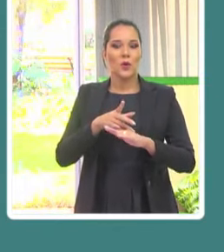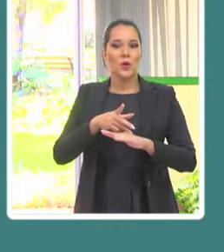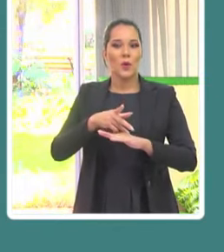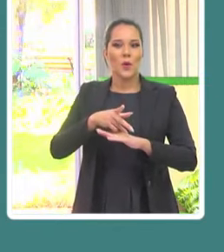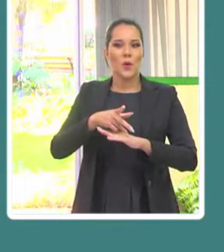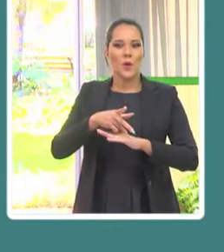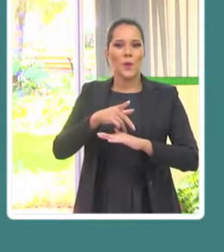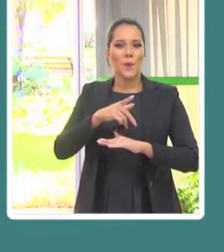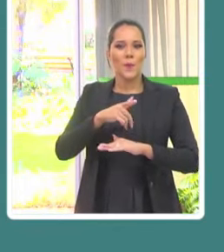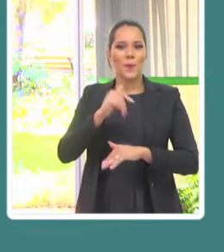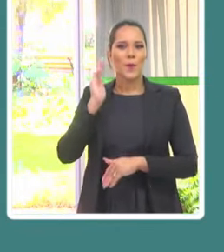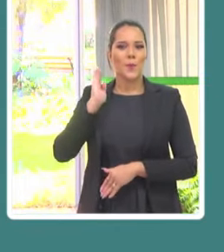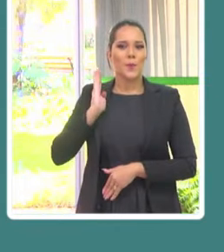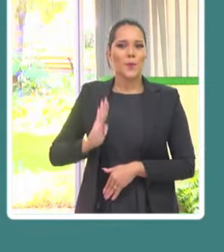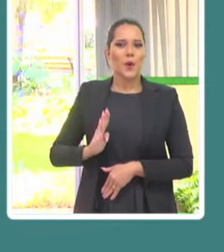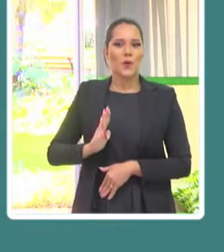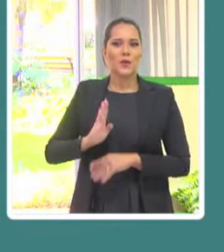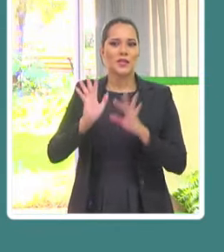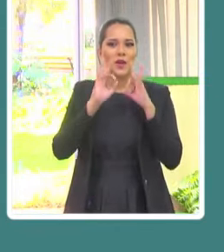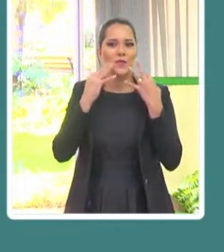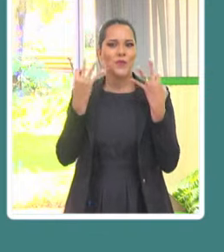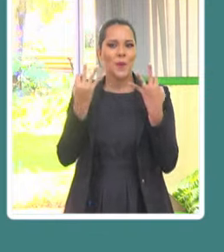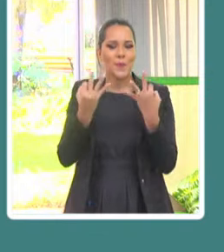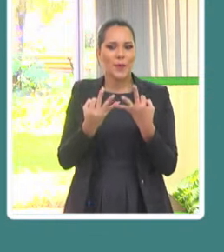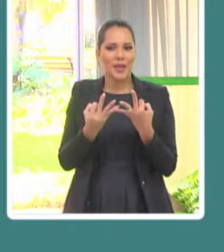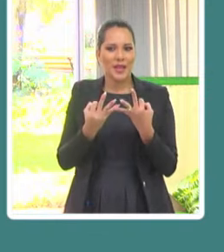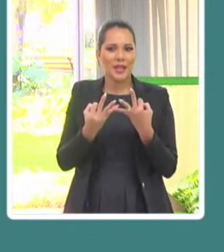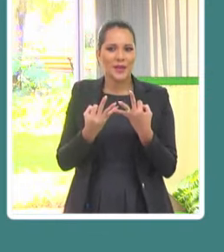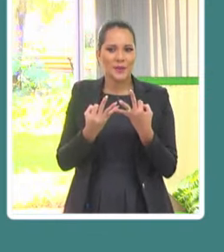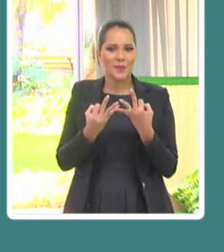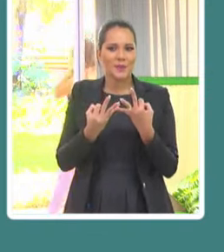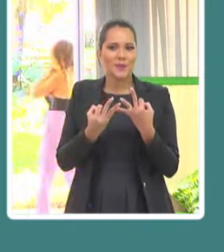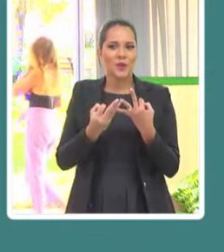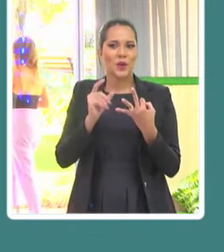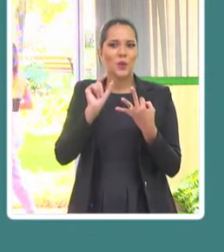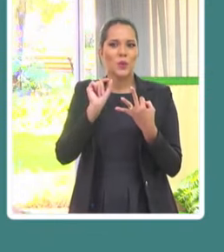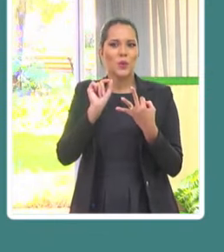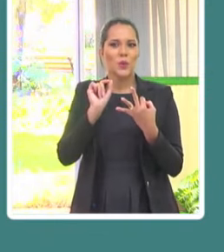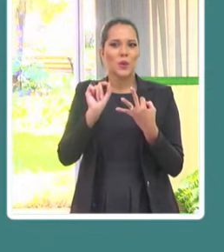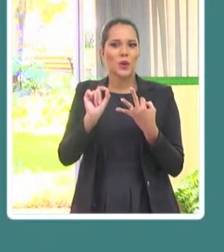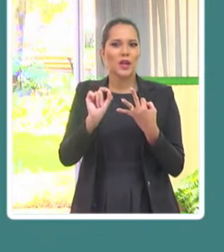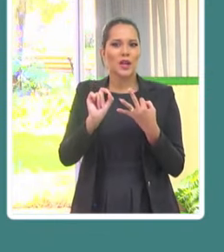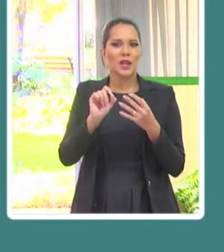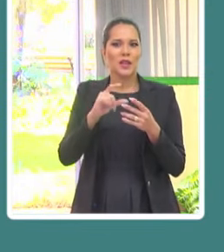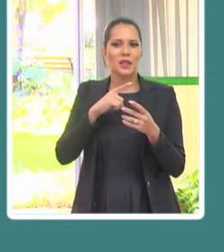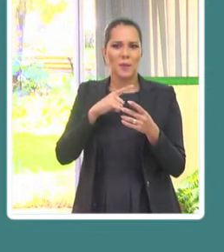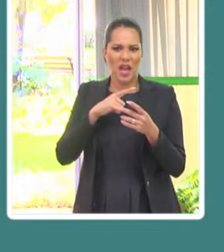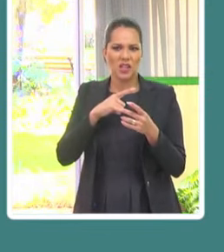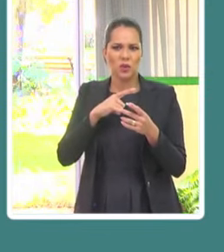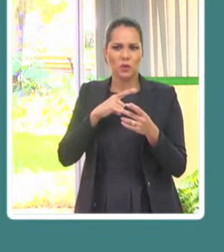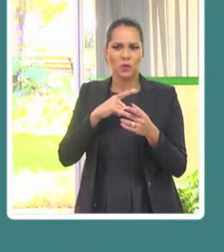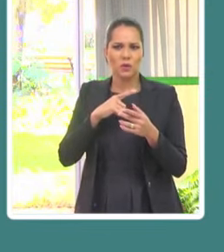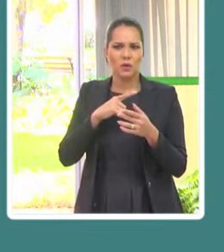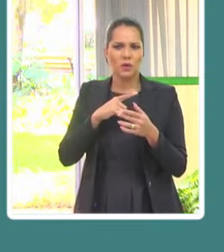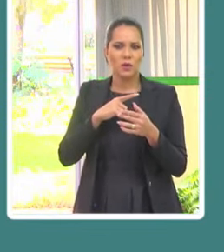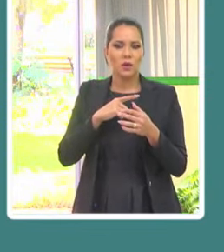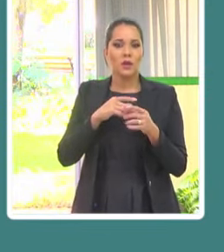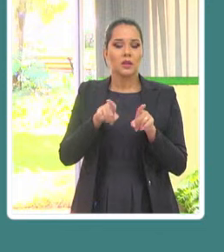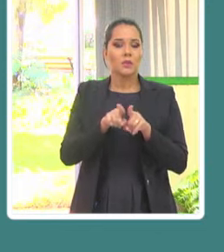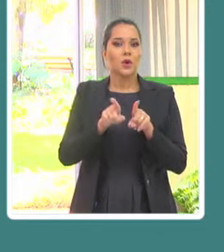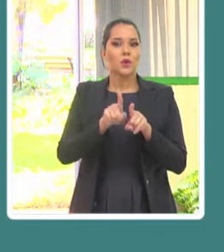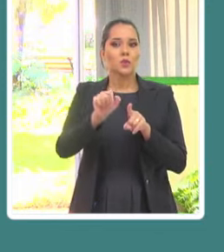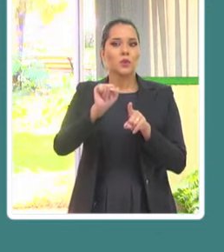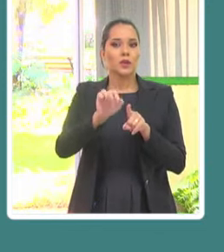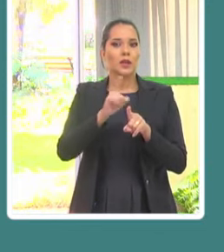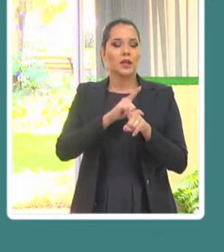then you go to a supermarket. You had a Portal da Transparência, right, where I could sit in India and